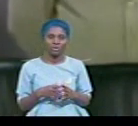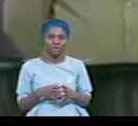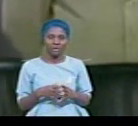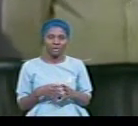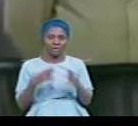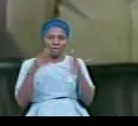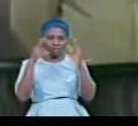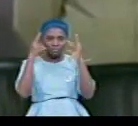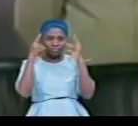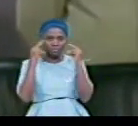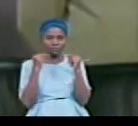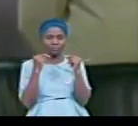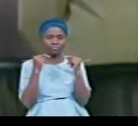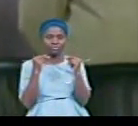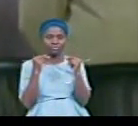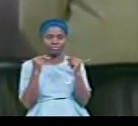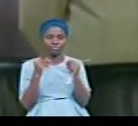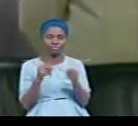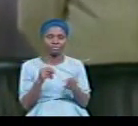What he confronted,